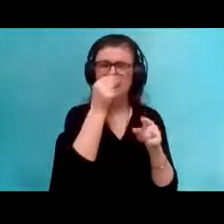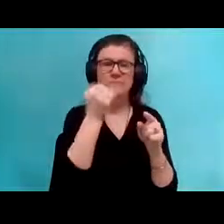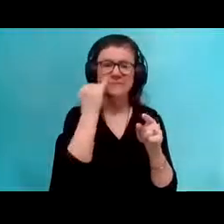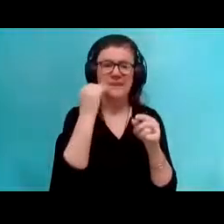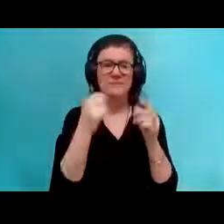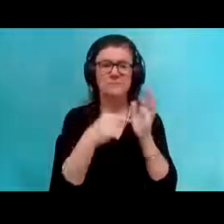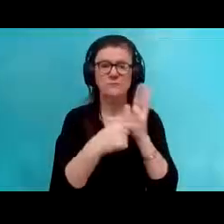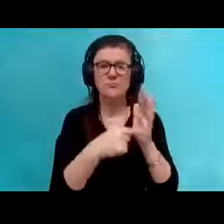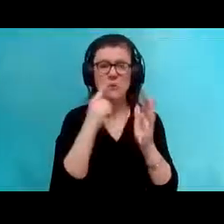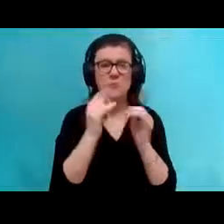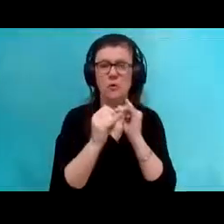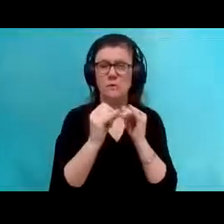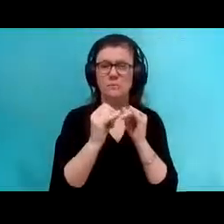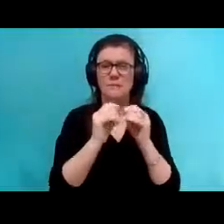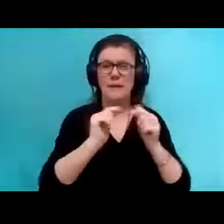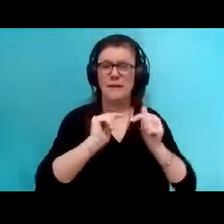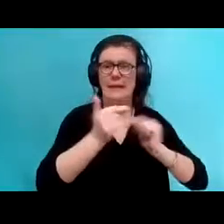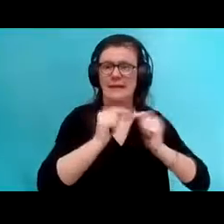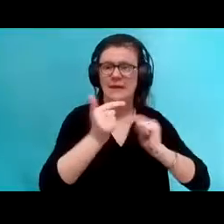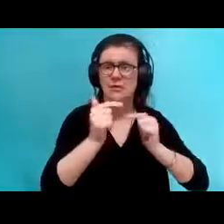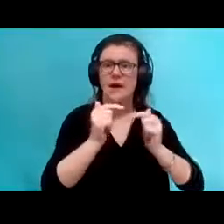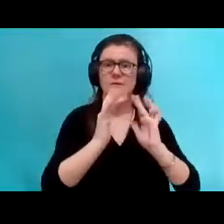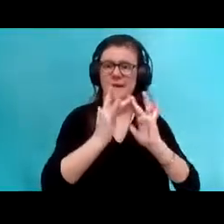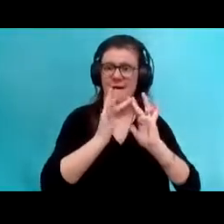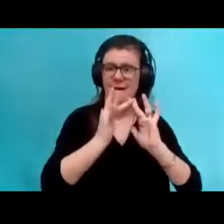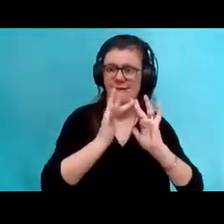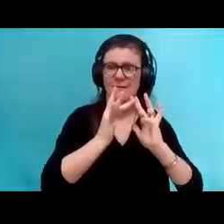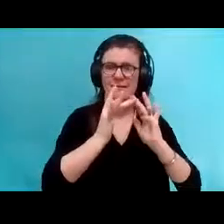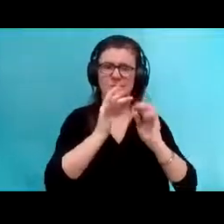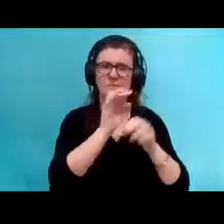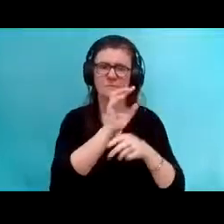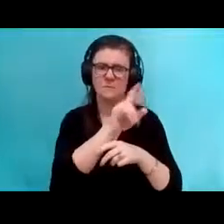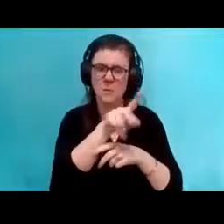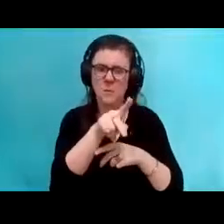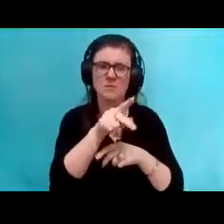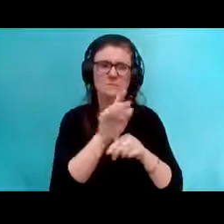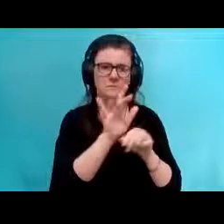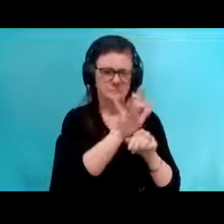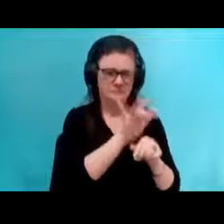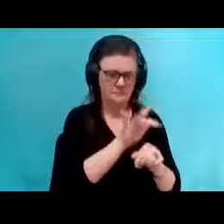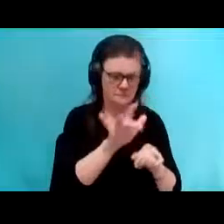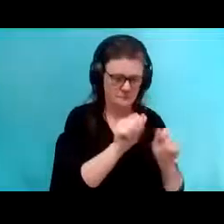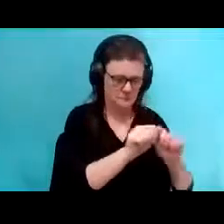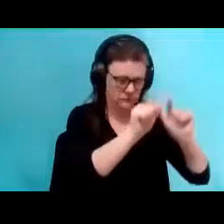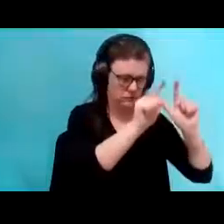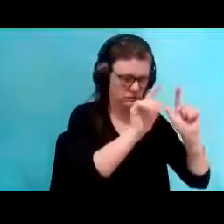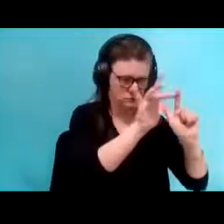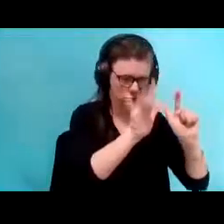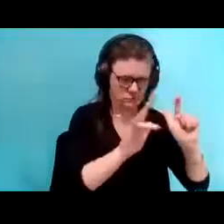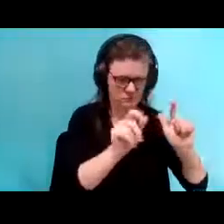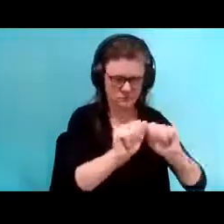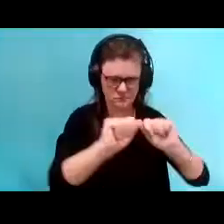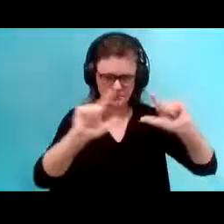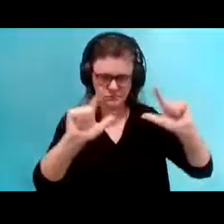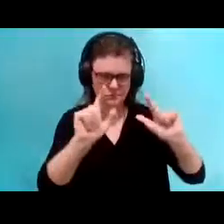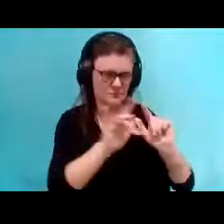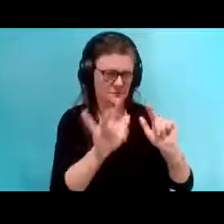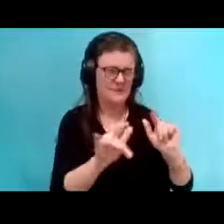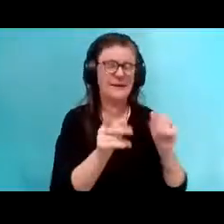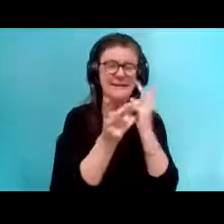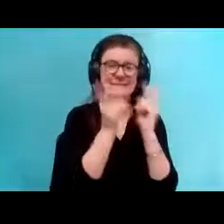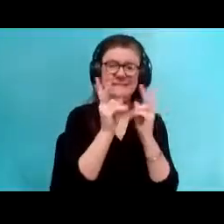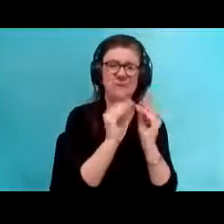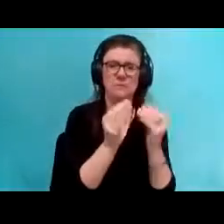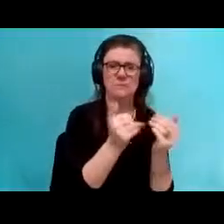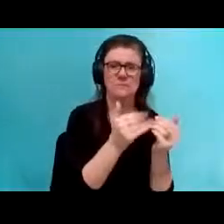through interactive dashboards on Power BI, which has enabled us to quickly generate accessible visualizations. This is